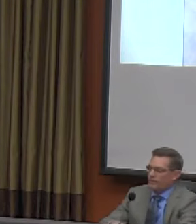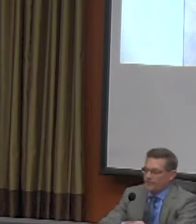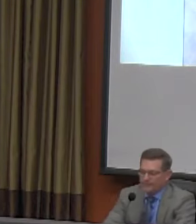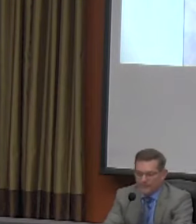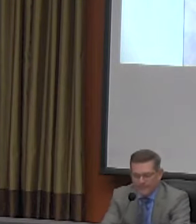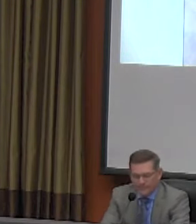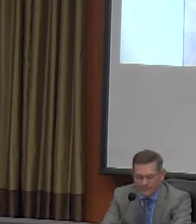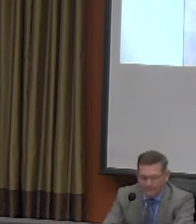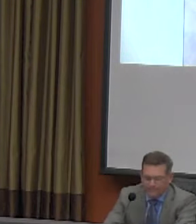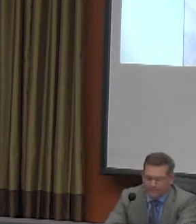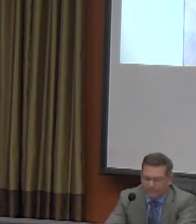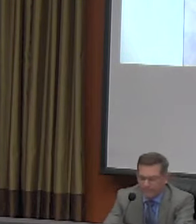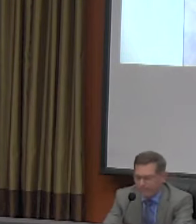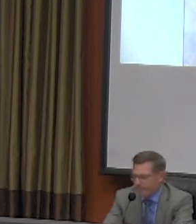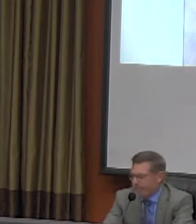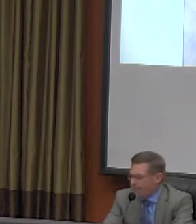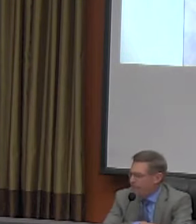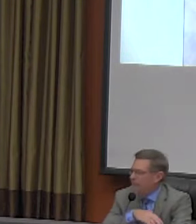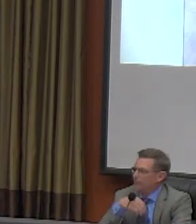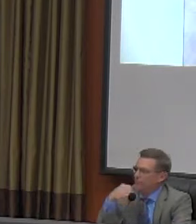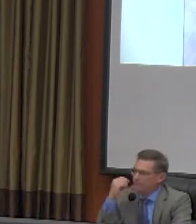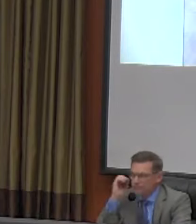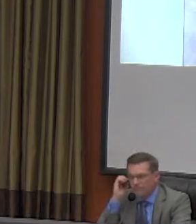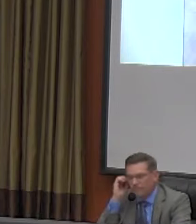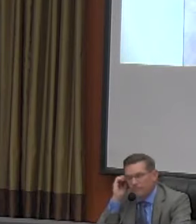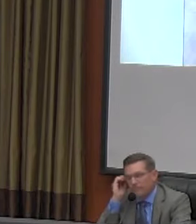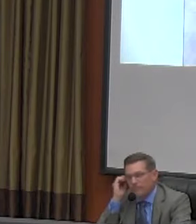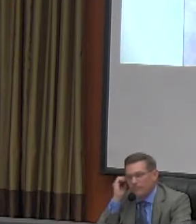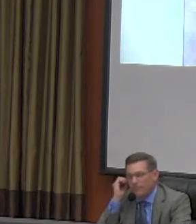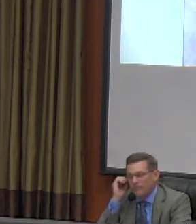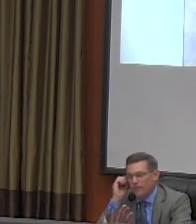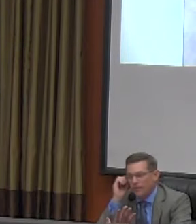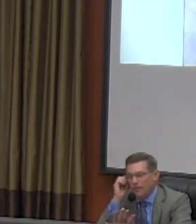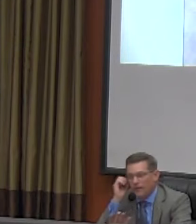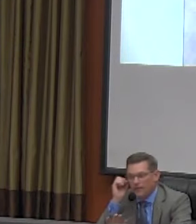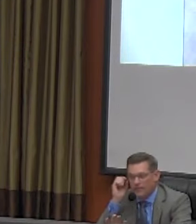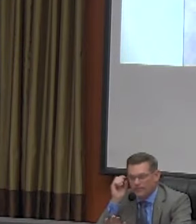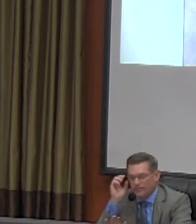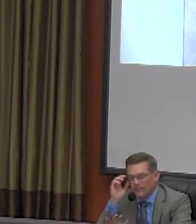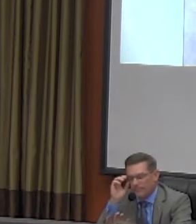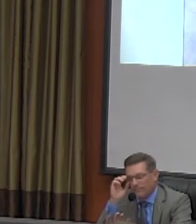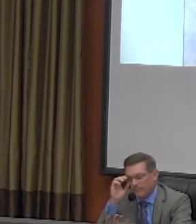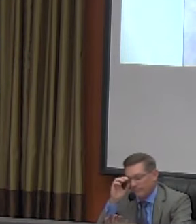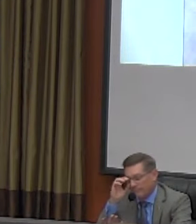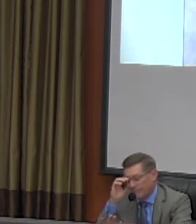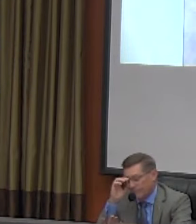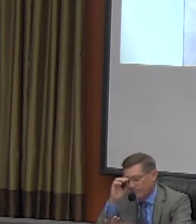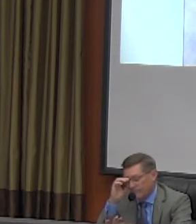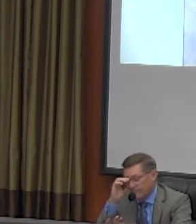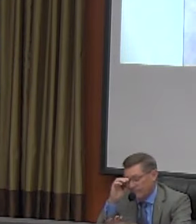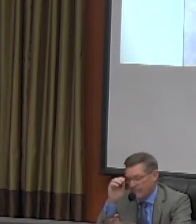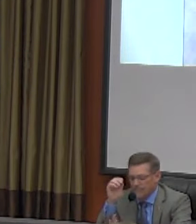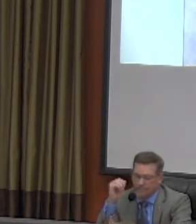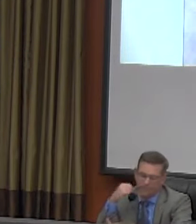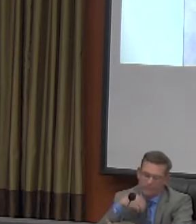transparency before you brought this to your vote. Thank you very much. Also, I have a question for